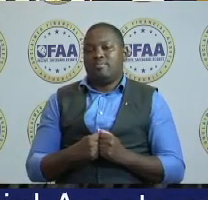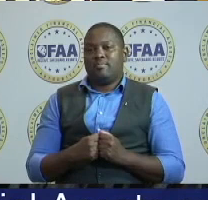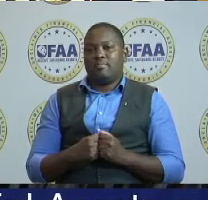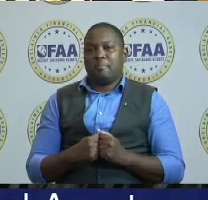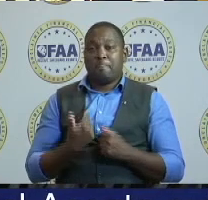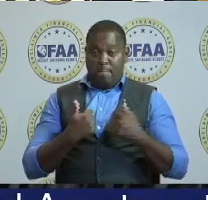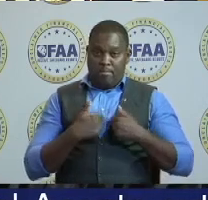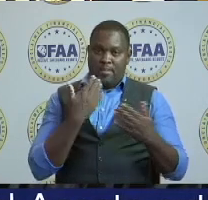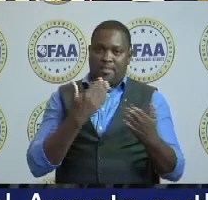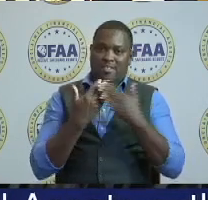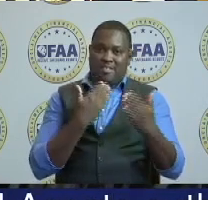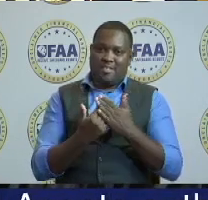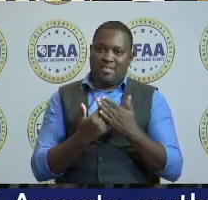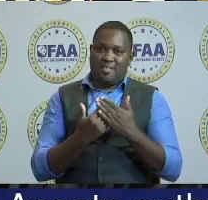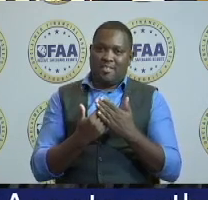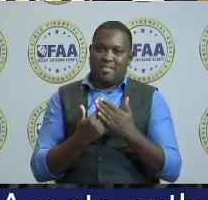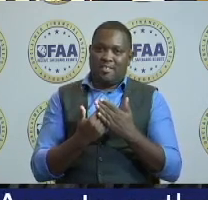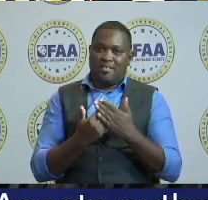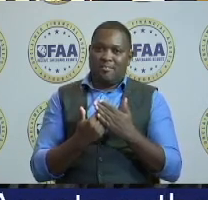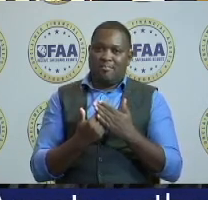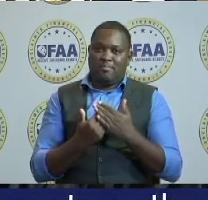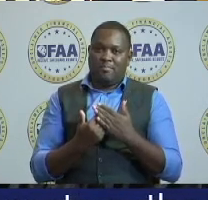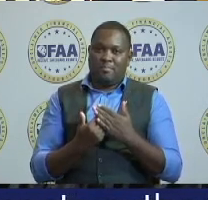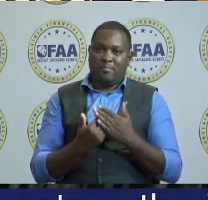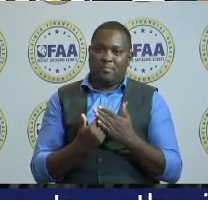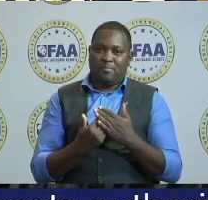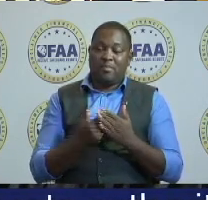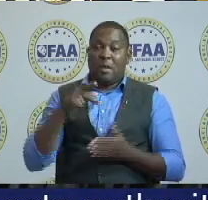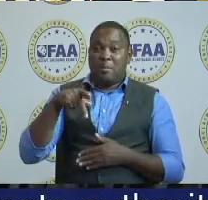My thanks to the principal secretary for taking